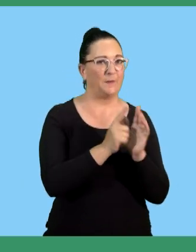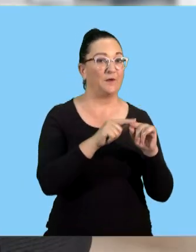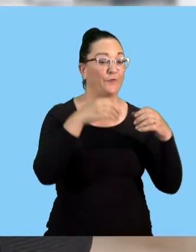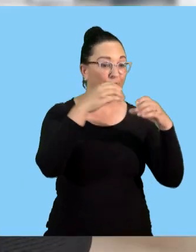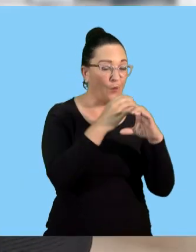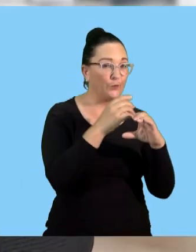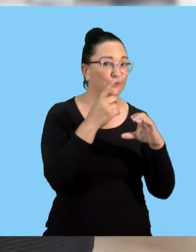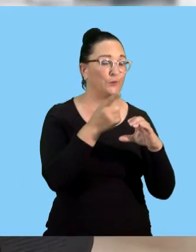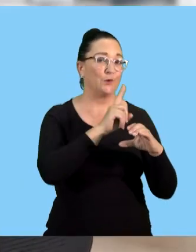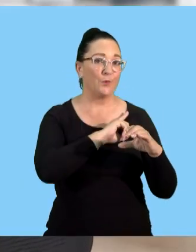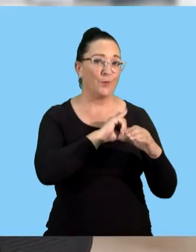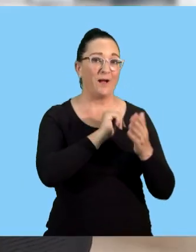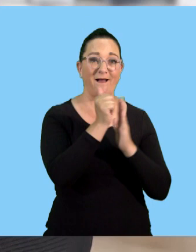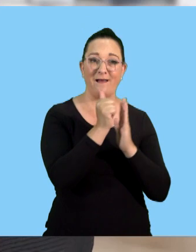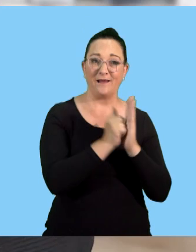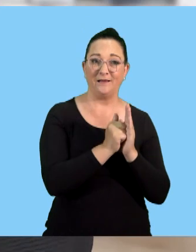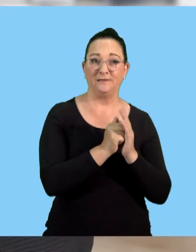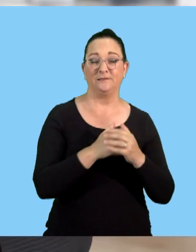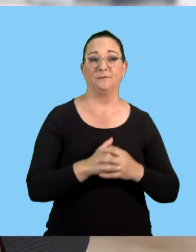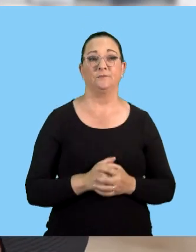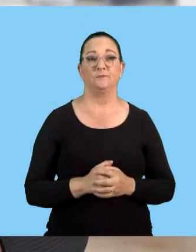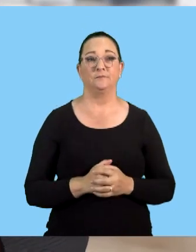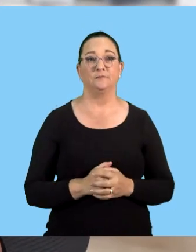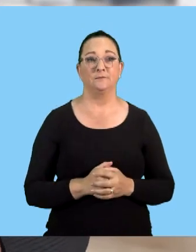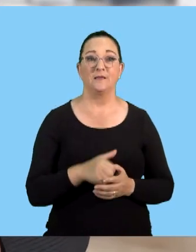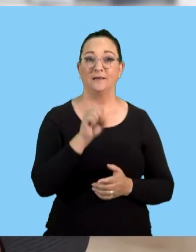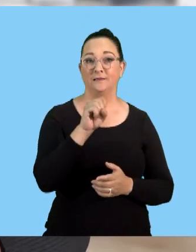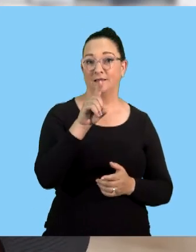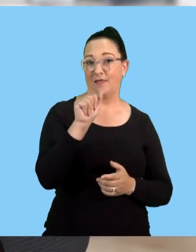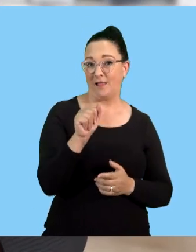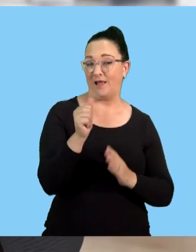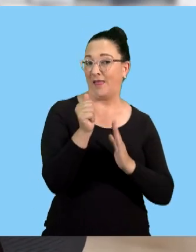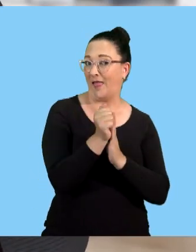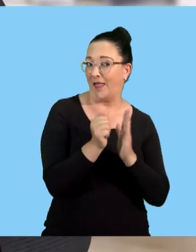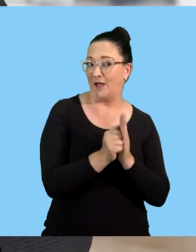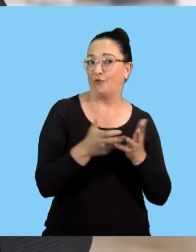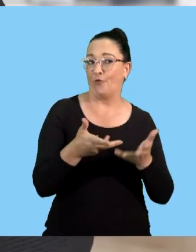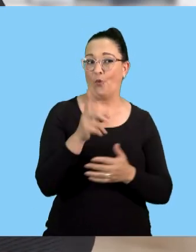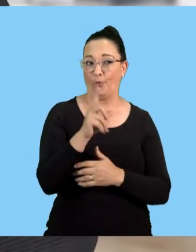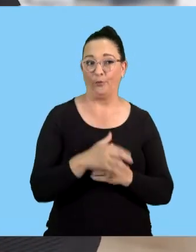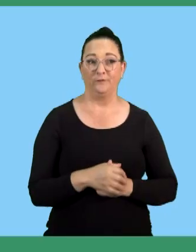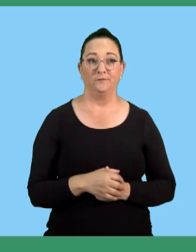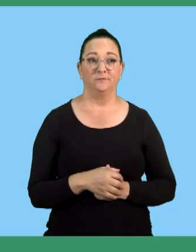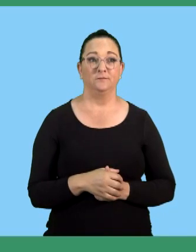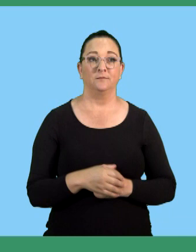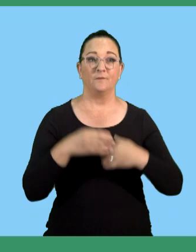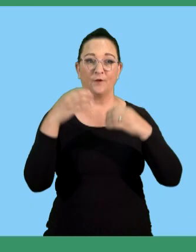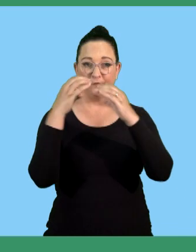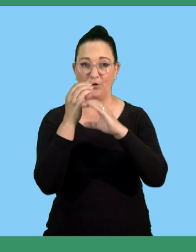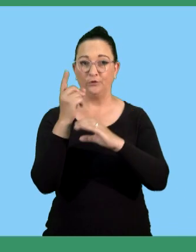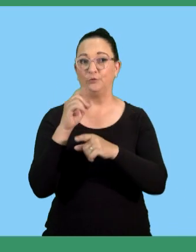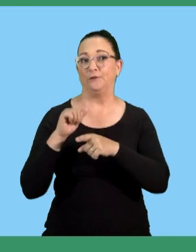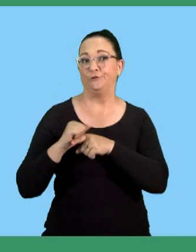legislation, you must understand the focus. What is the act all about, basically? So what is the skills development all about? The